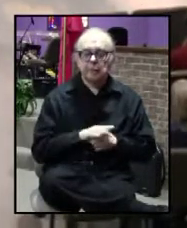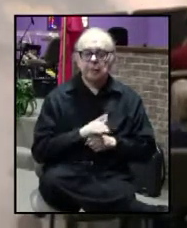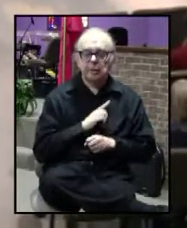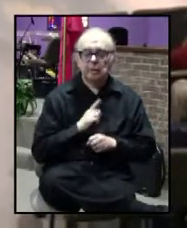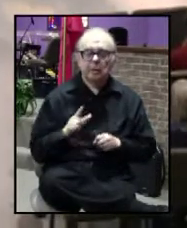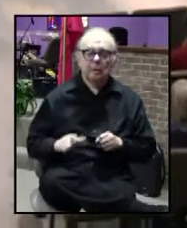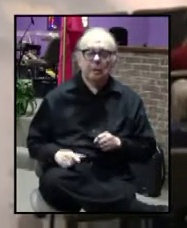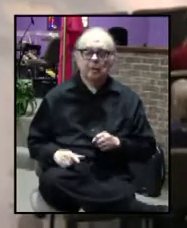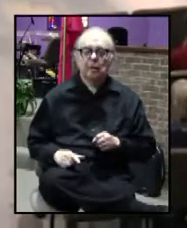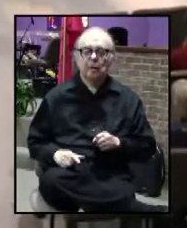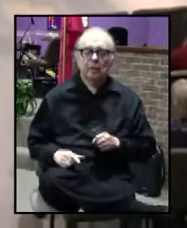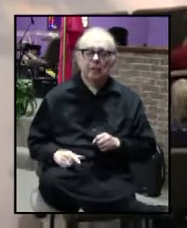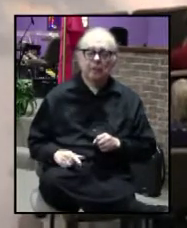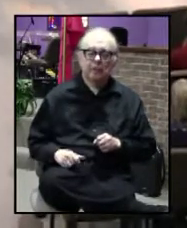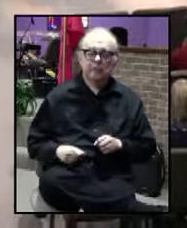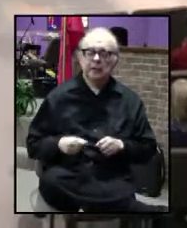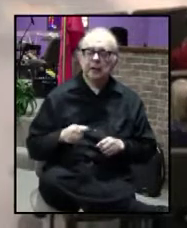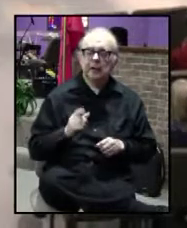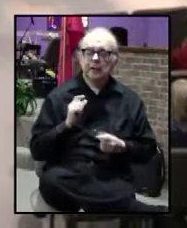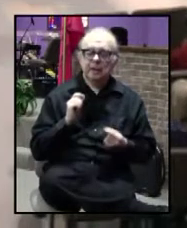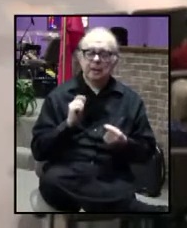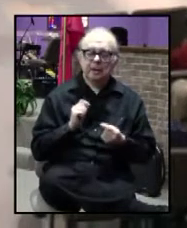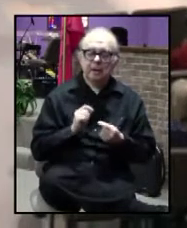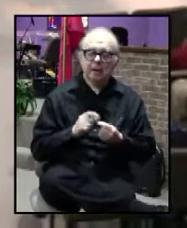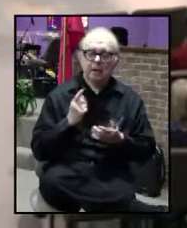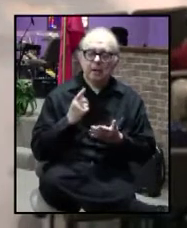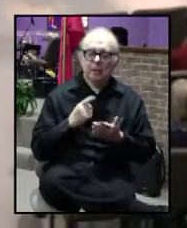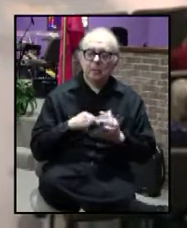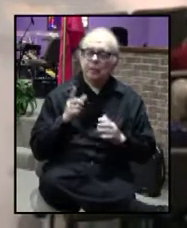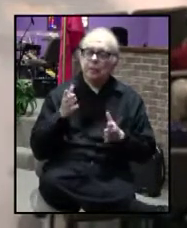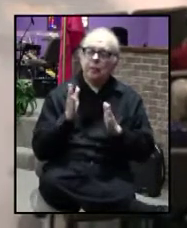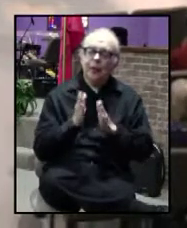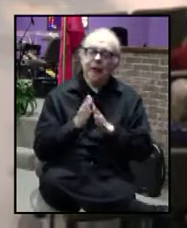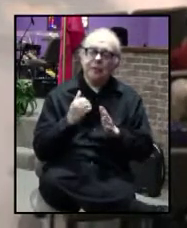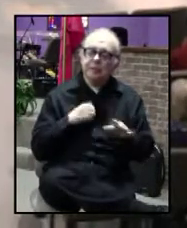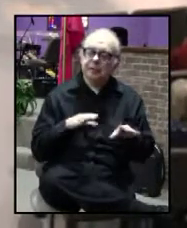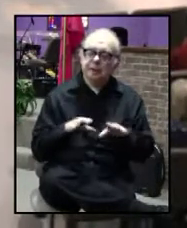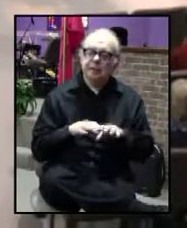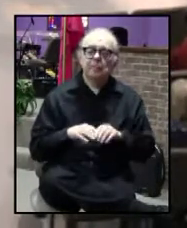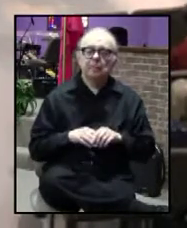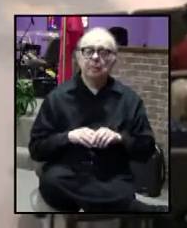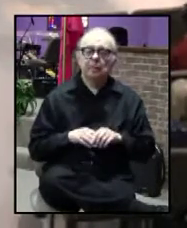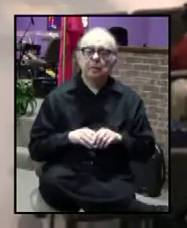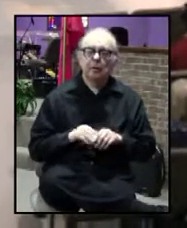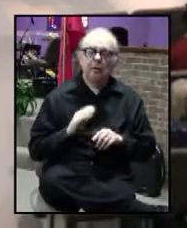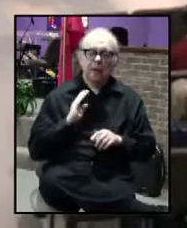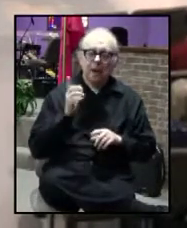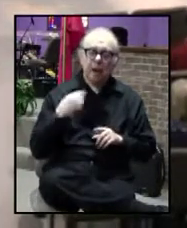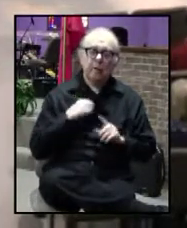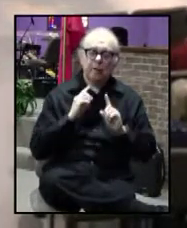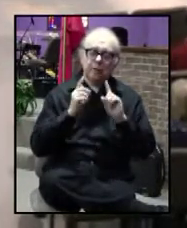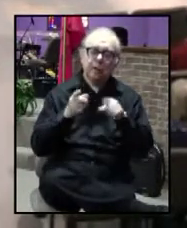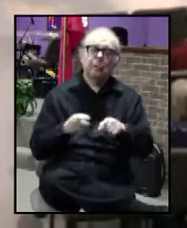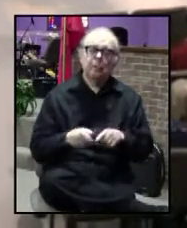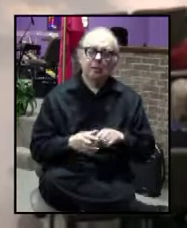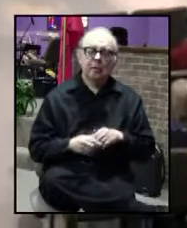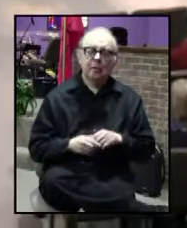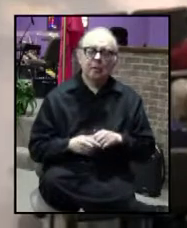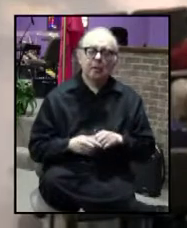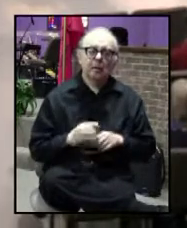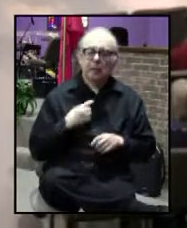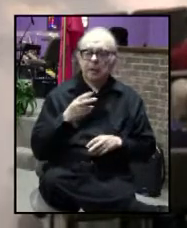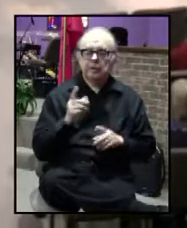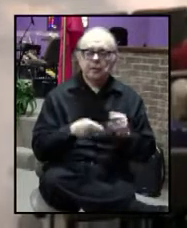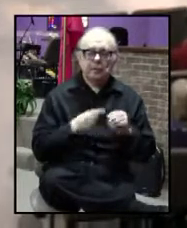that God, I will do exactly what you've asked me to do. I will go and tell